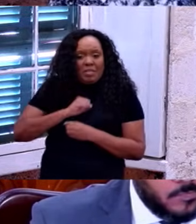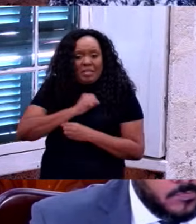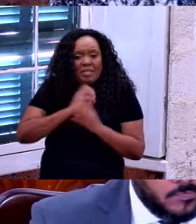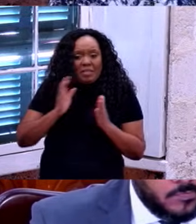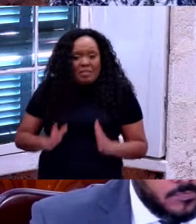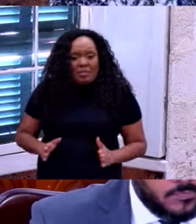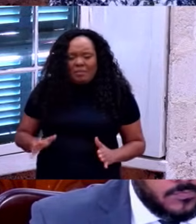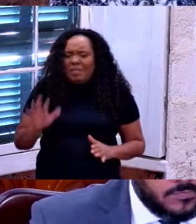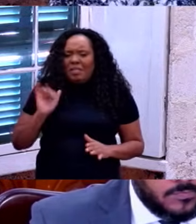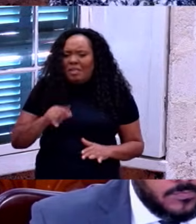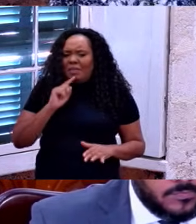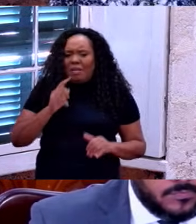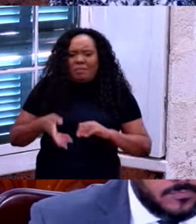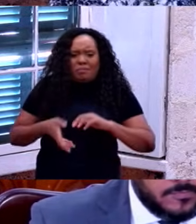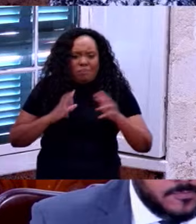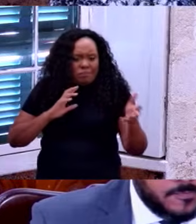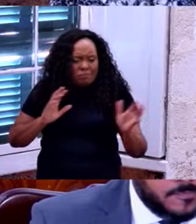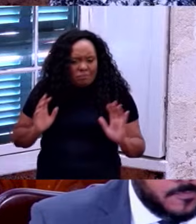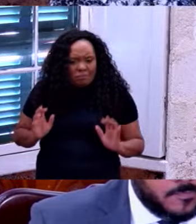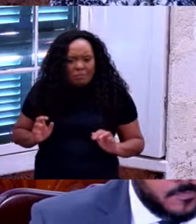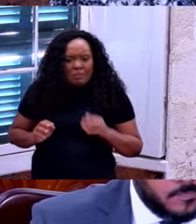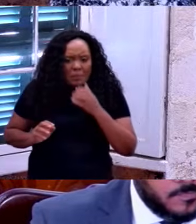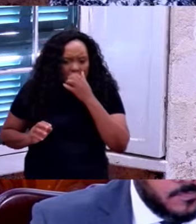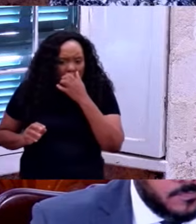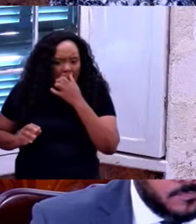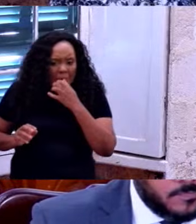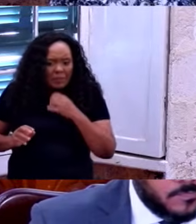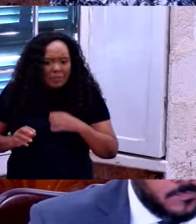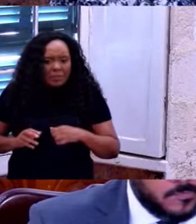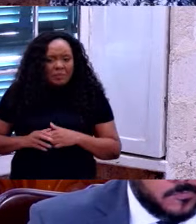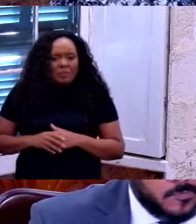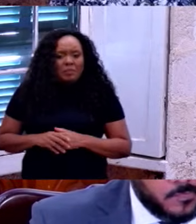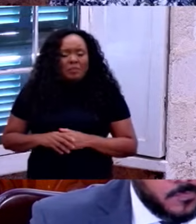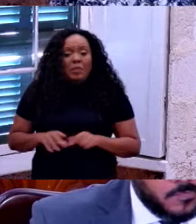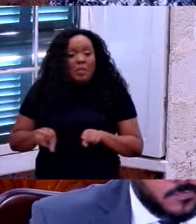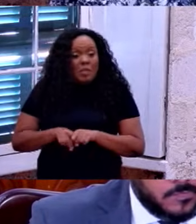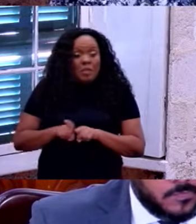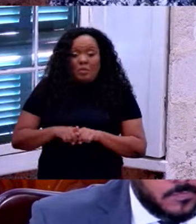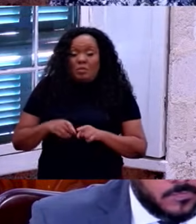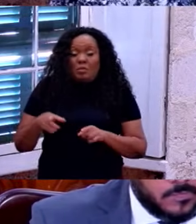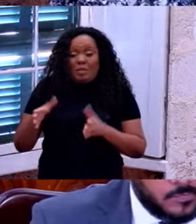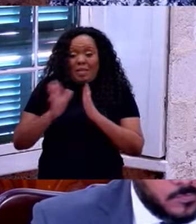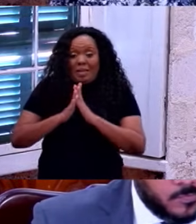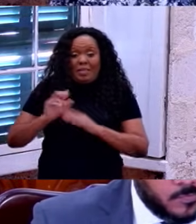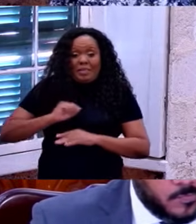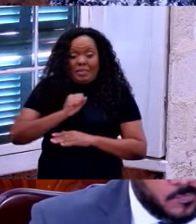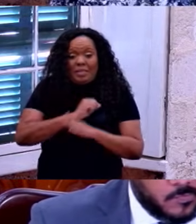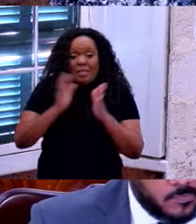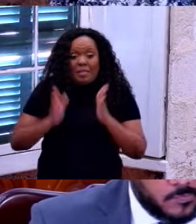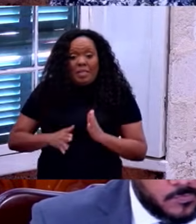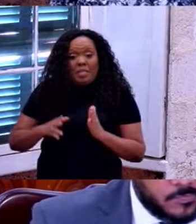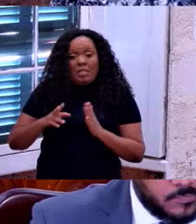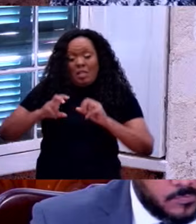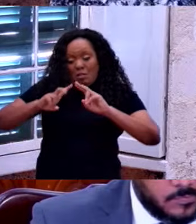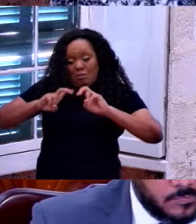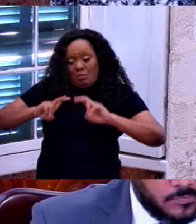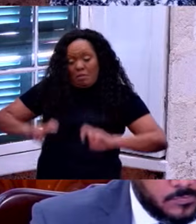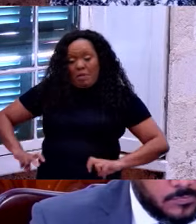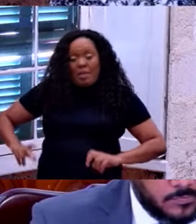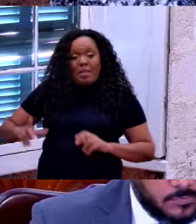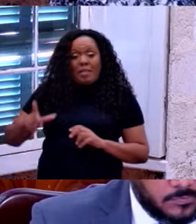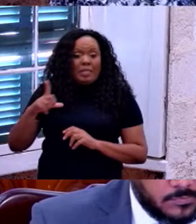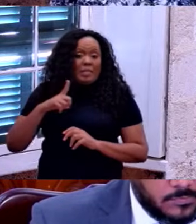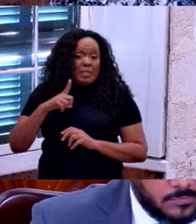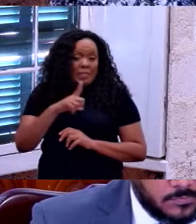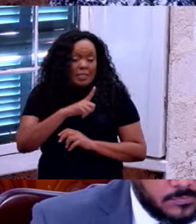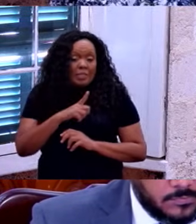seriously flawed. And on that note, we've also been asked to look at legislation that ensures, as it should,